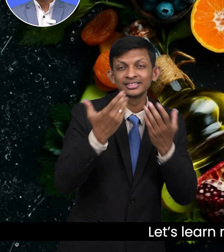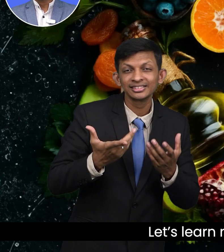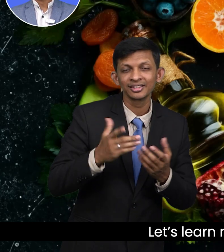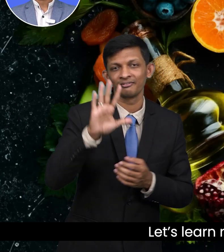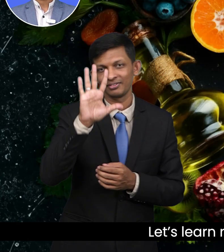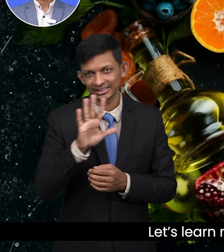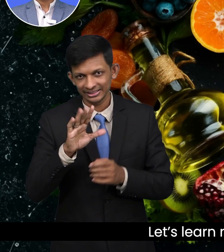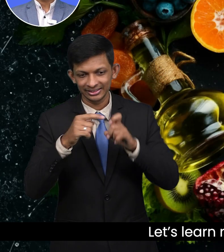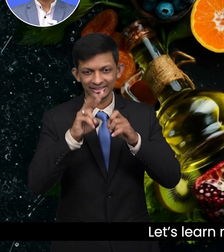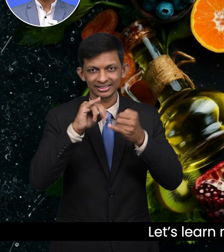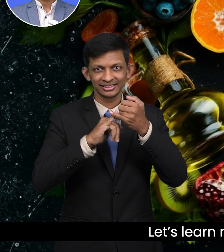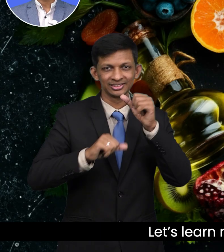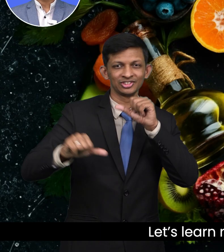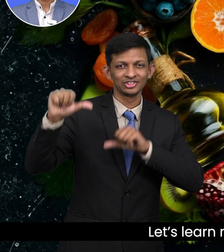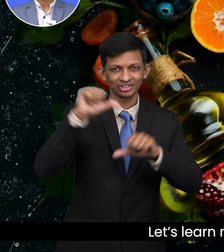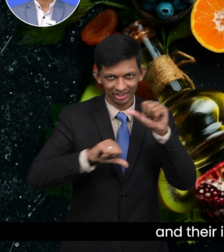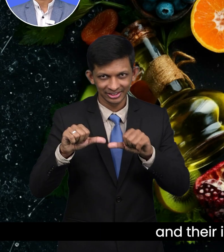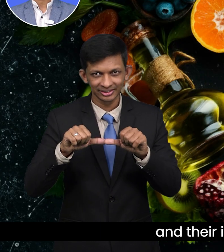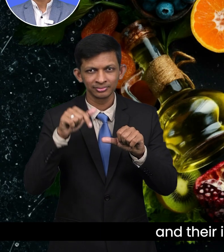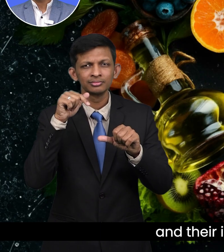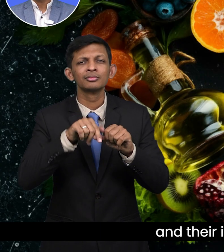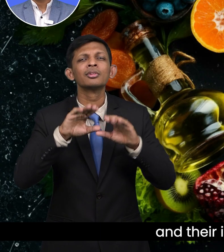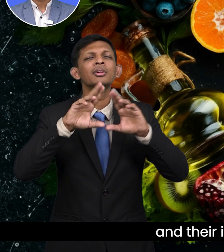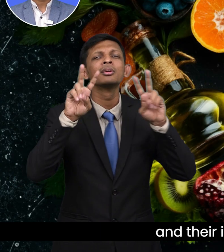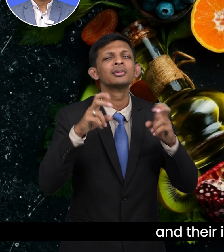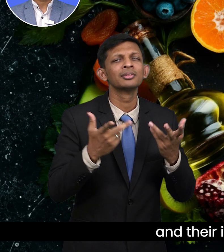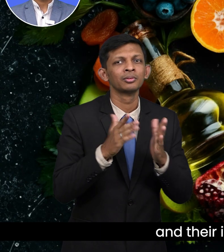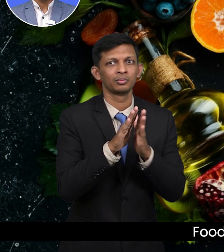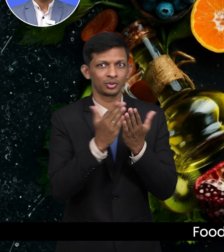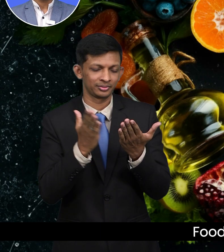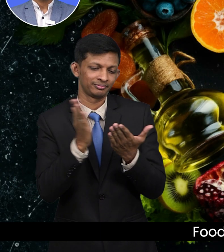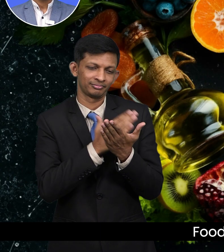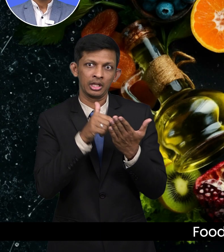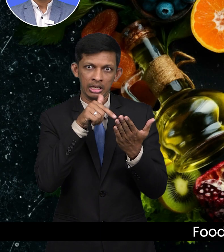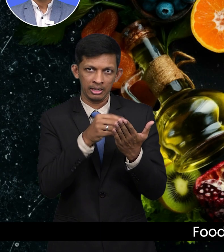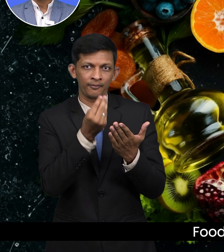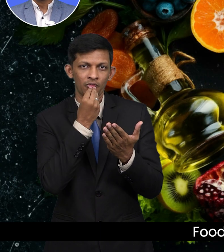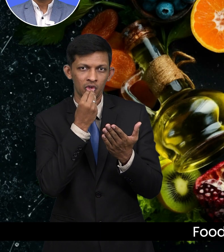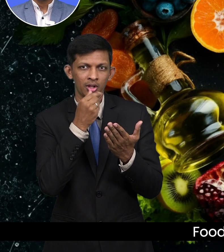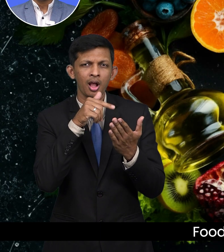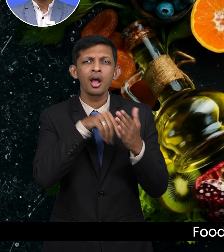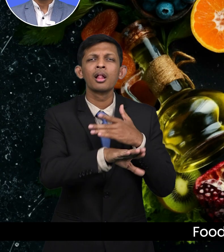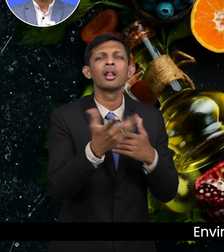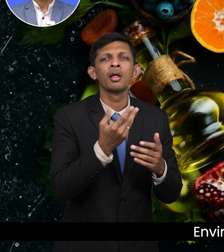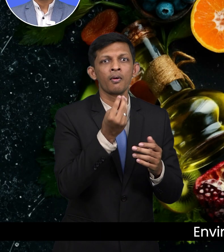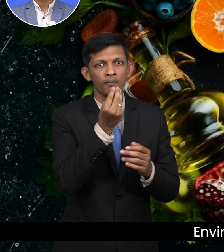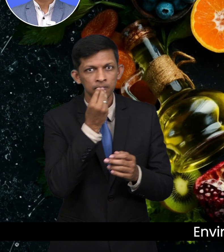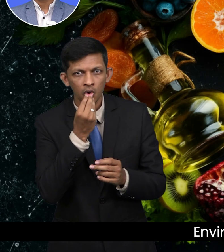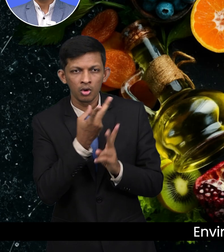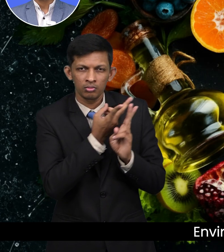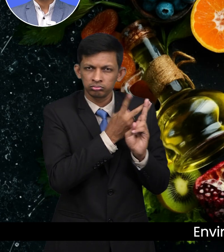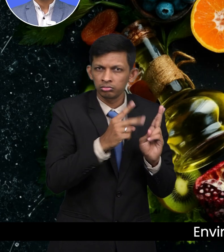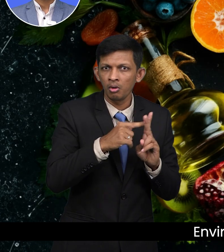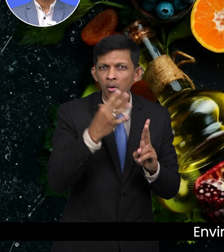Let's learn more about food varieties and their importance in the lesson Food from your Class 5